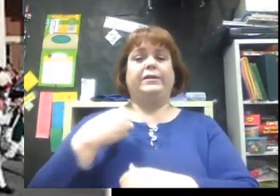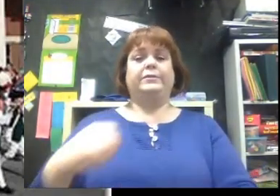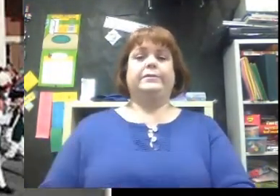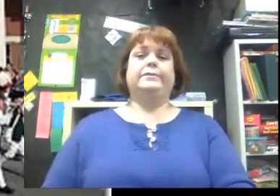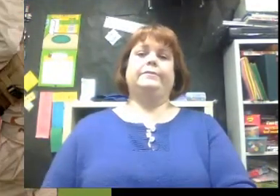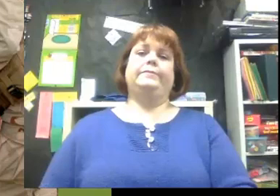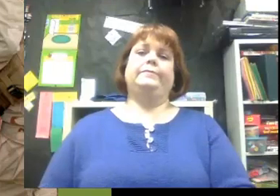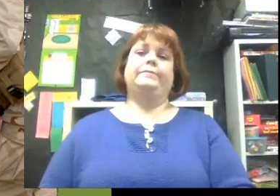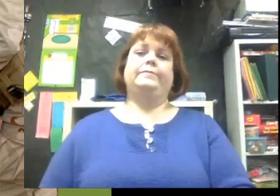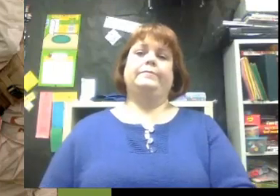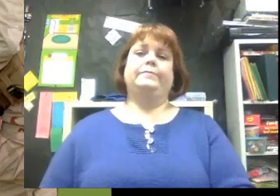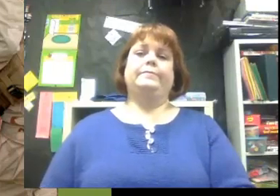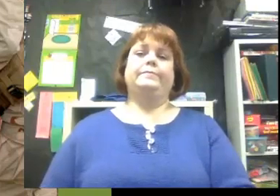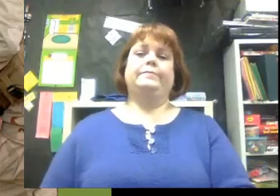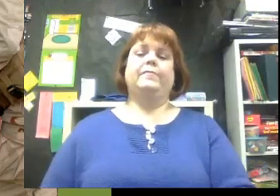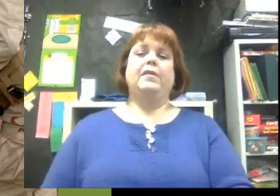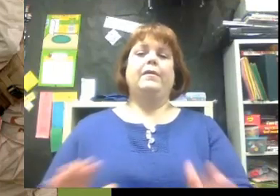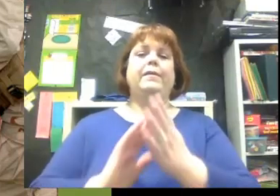patriots.